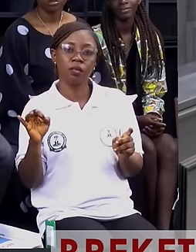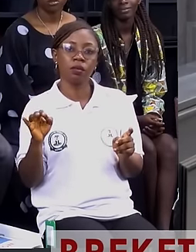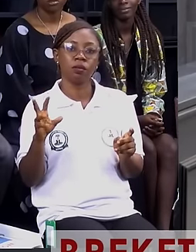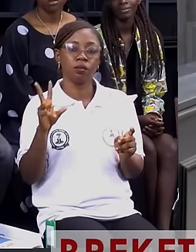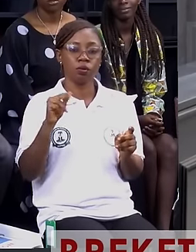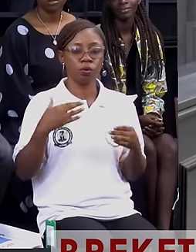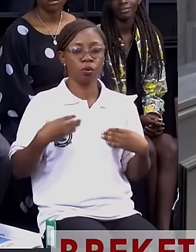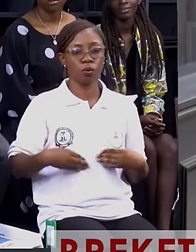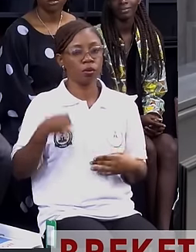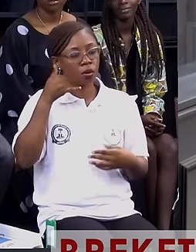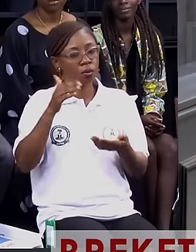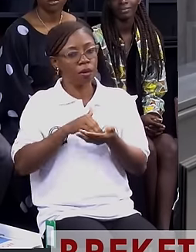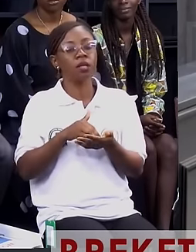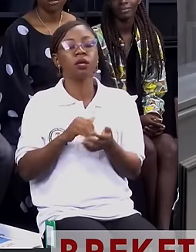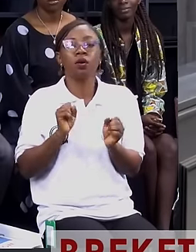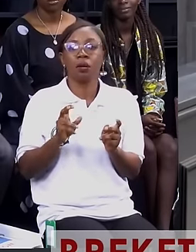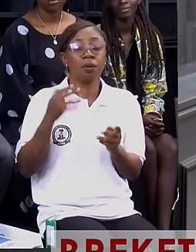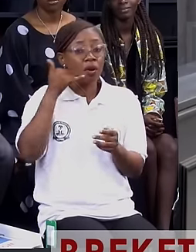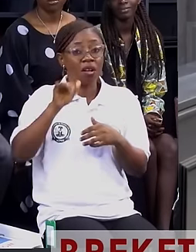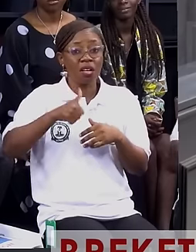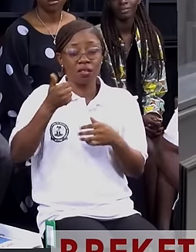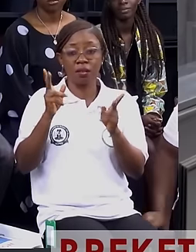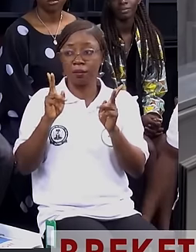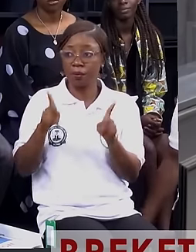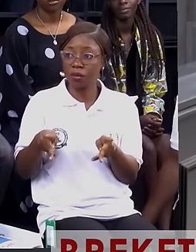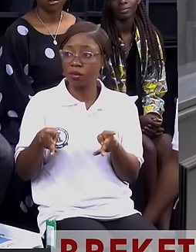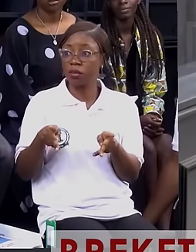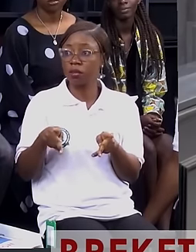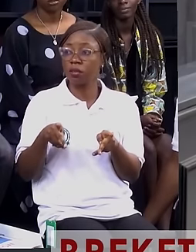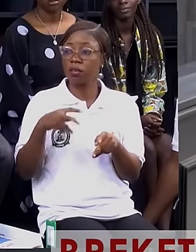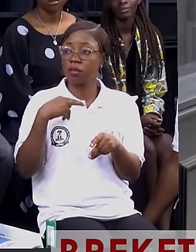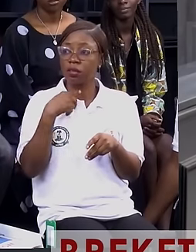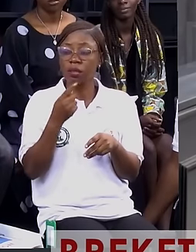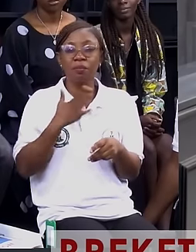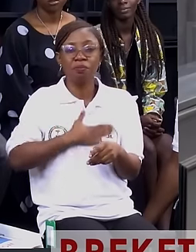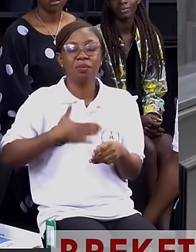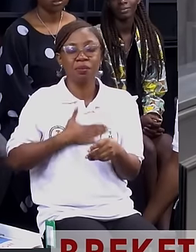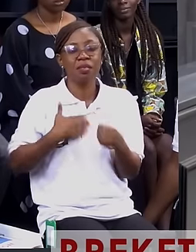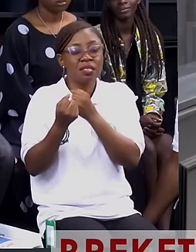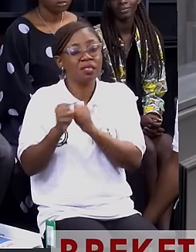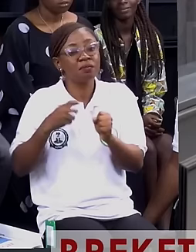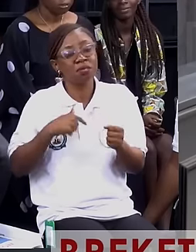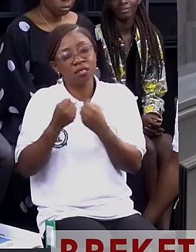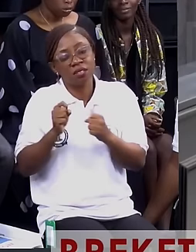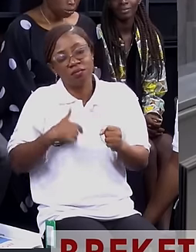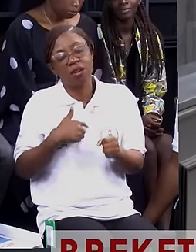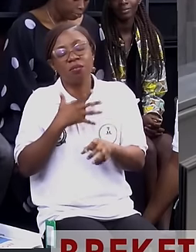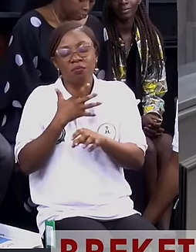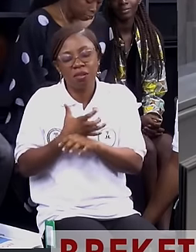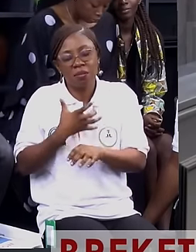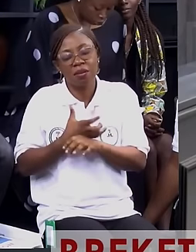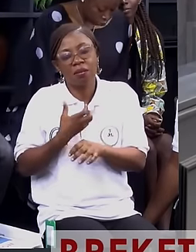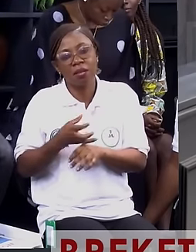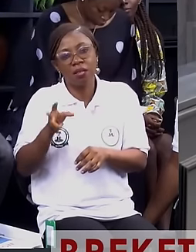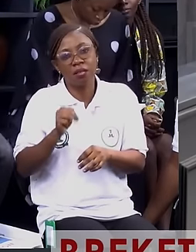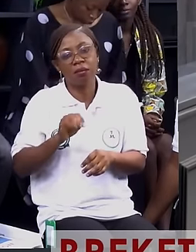back. I said, let me call another person. I called another person. They said, please save me. I was begging them too. That I